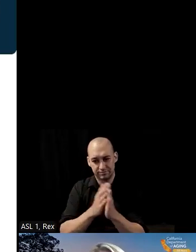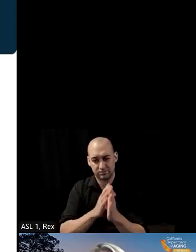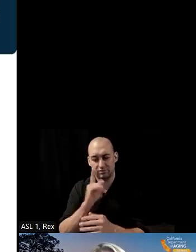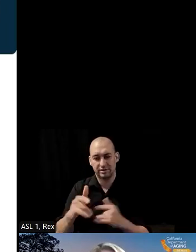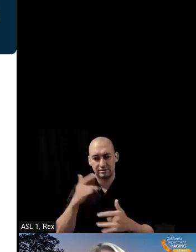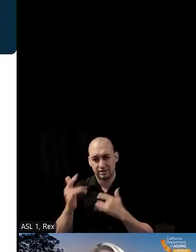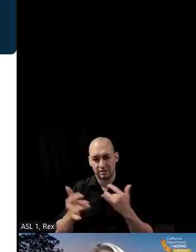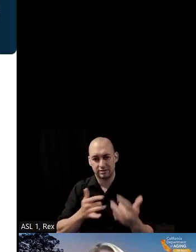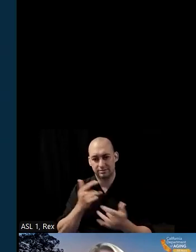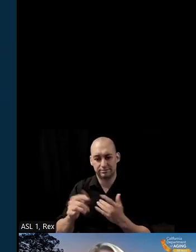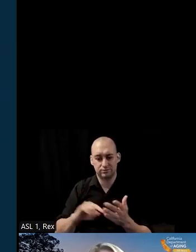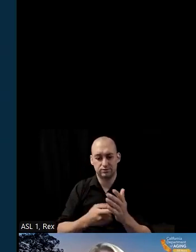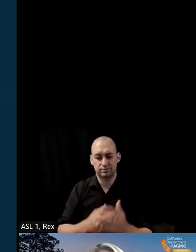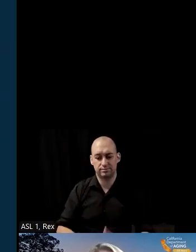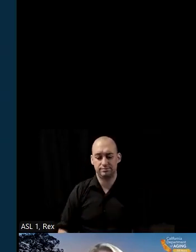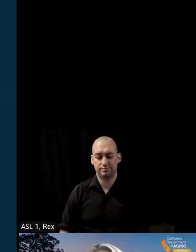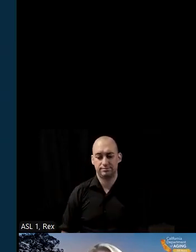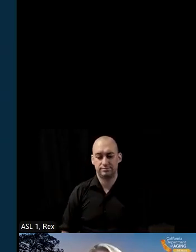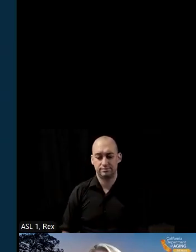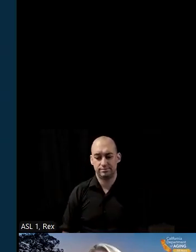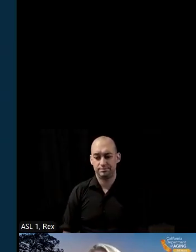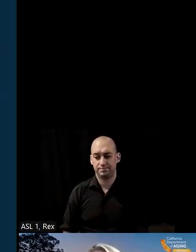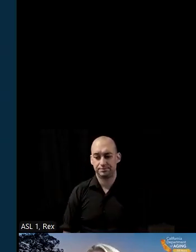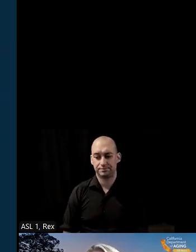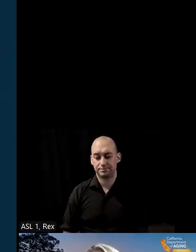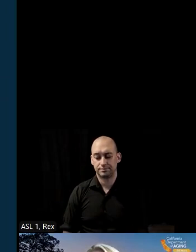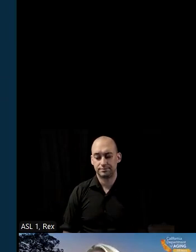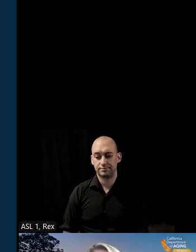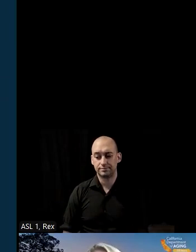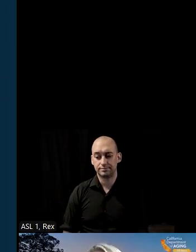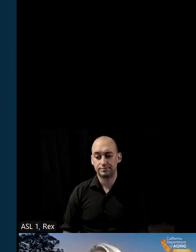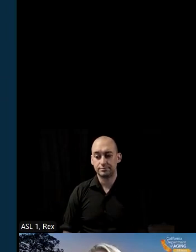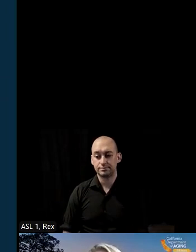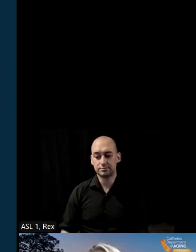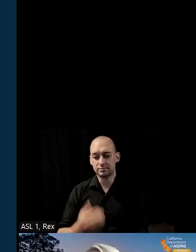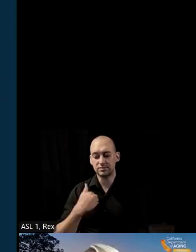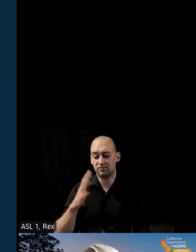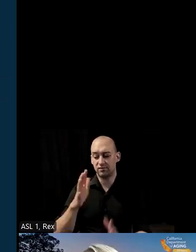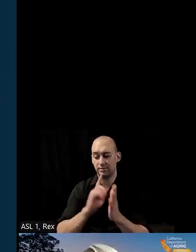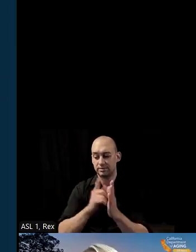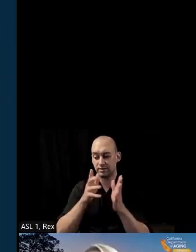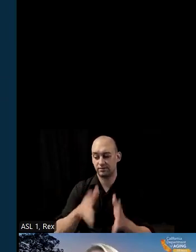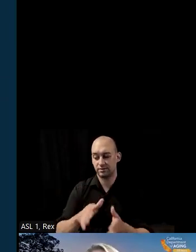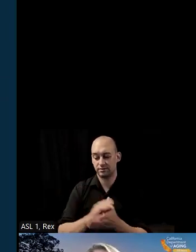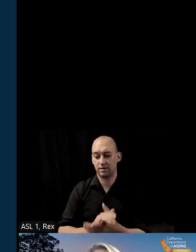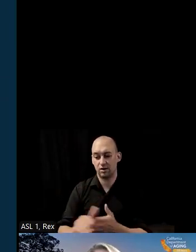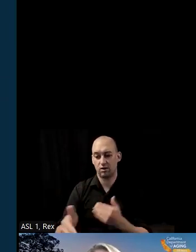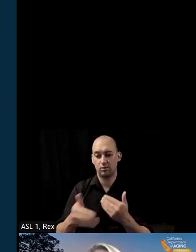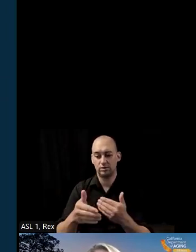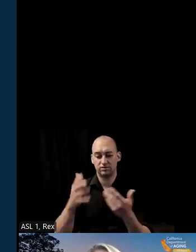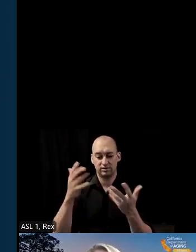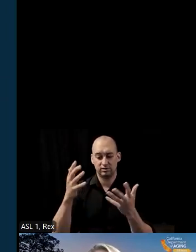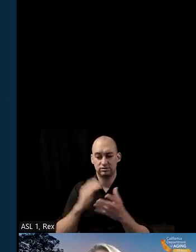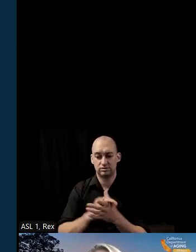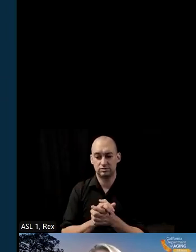underway with. Next slide. And Sarah, I just want to flag you have like maybe 5 minutes left. That's fine. I'm almost done. I'm going to excellent. Thank